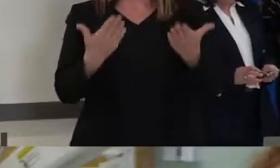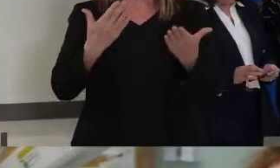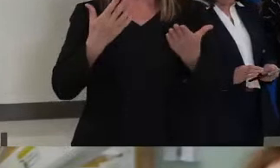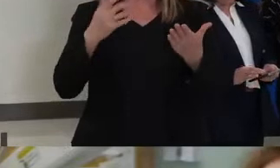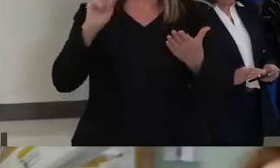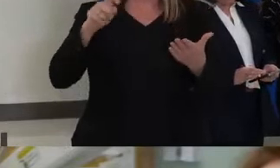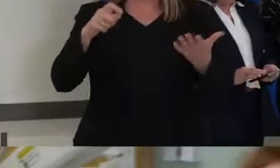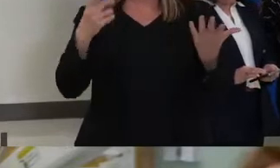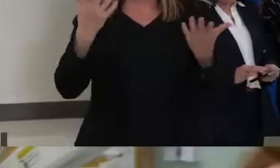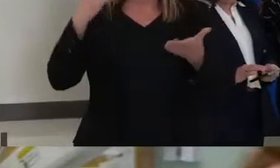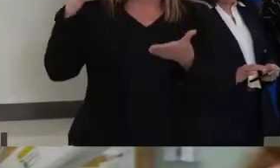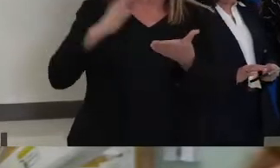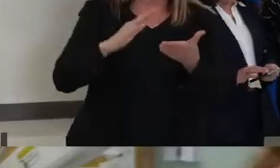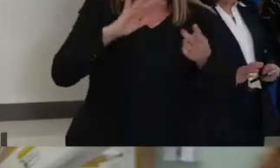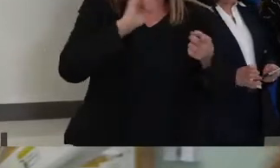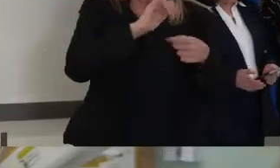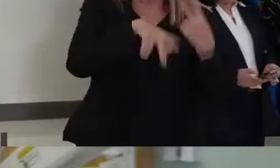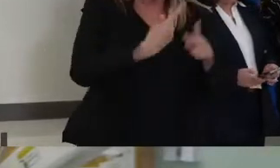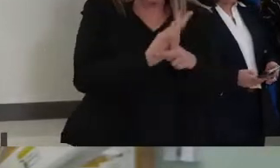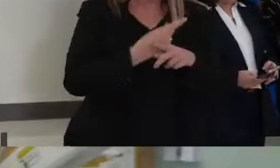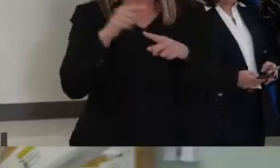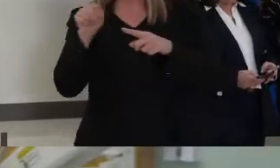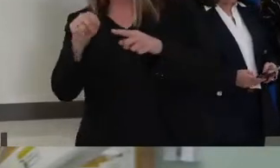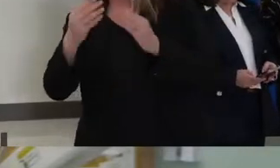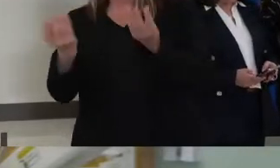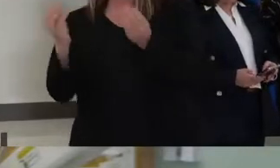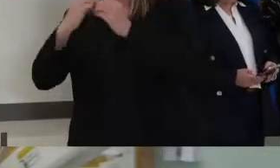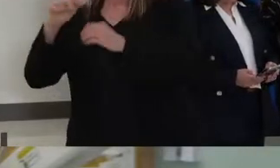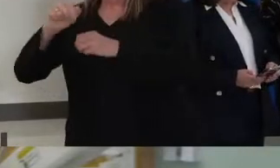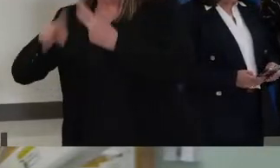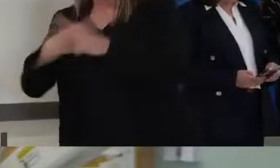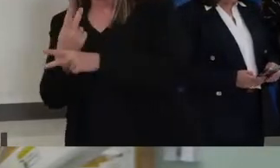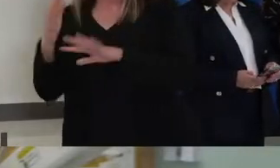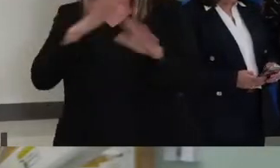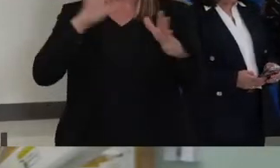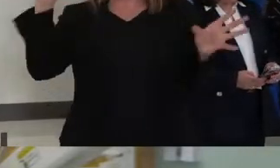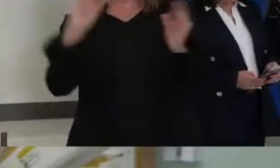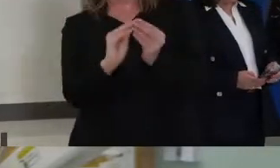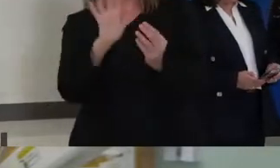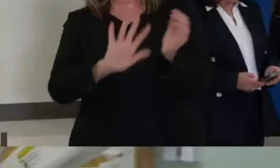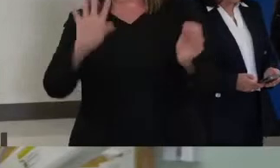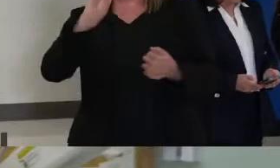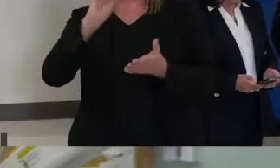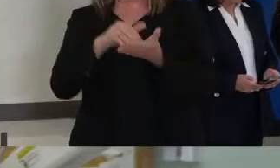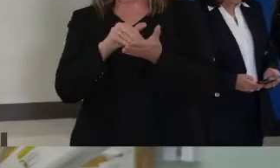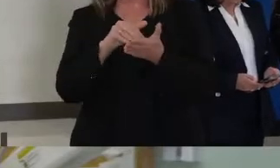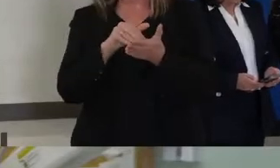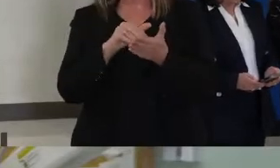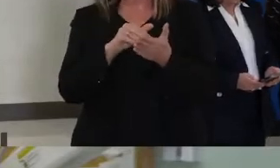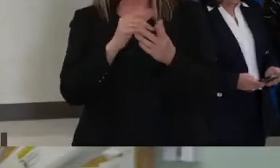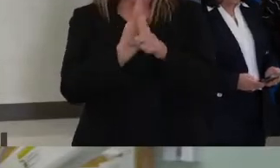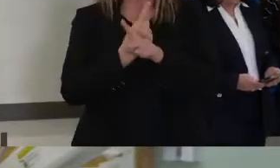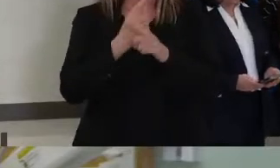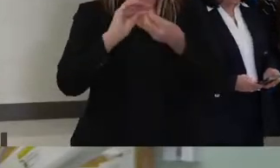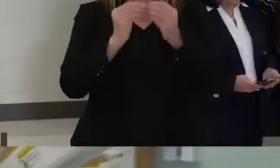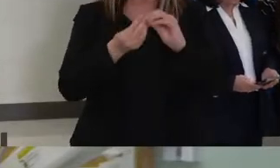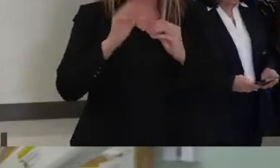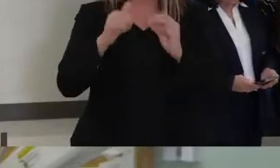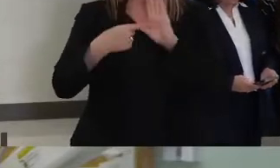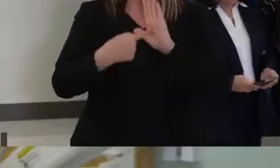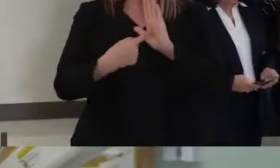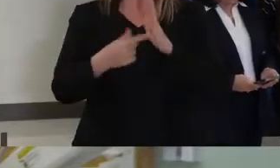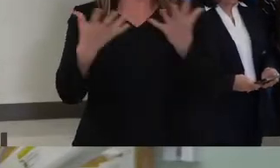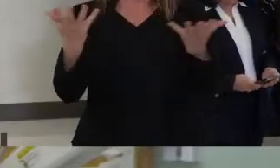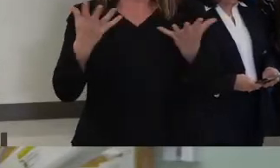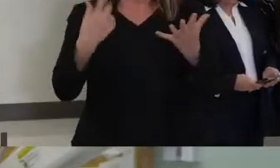say, fewer of this variety or another. But 6,000, I think, is a very accurate number that represents what we